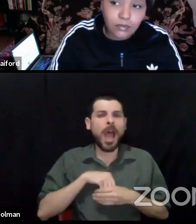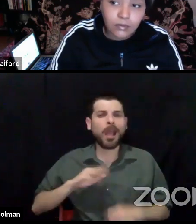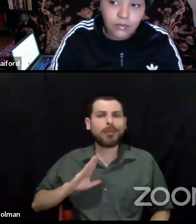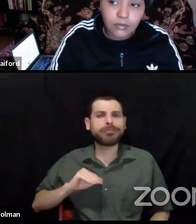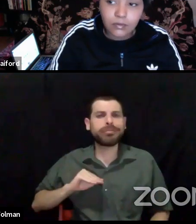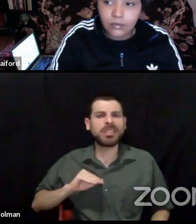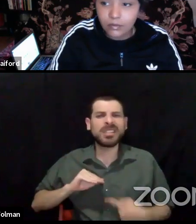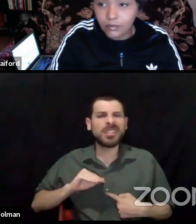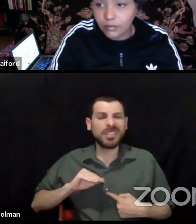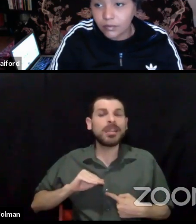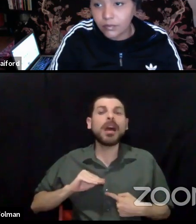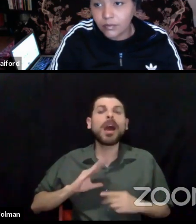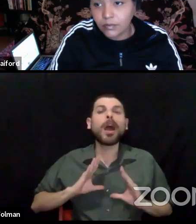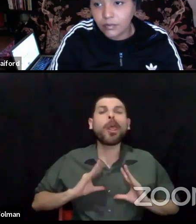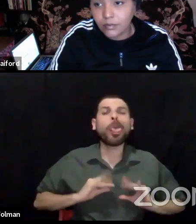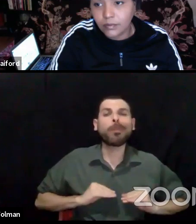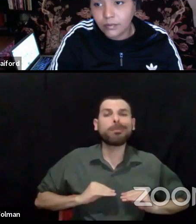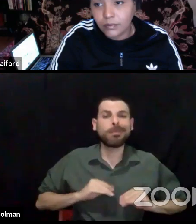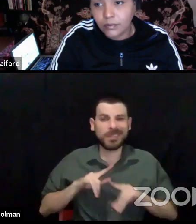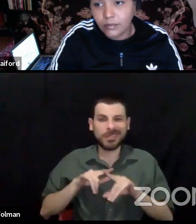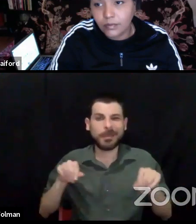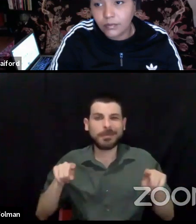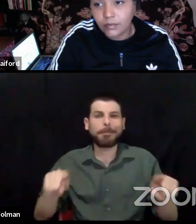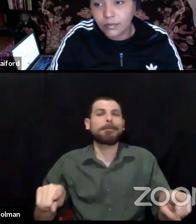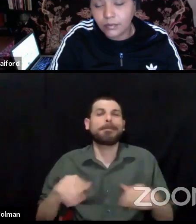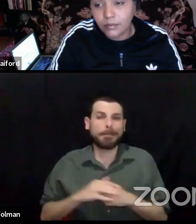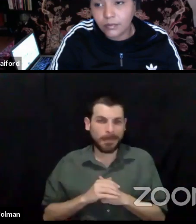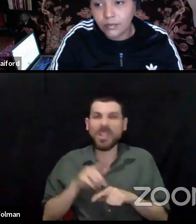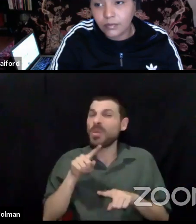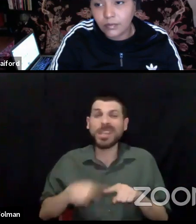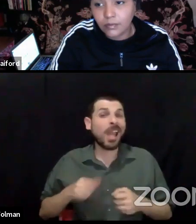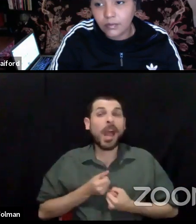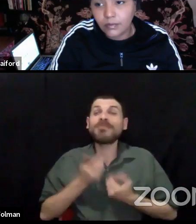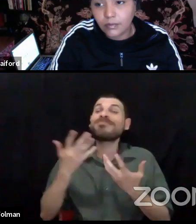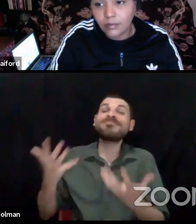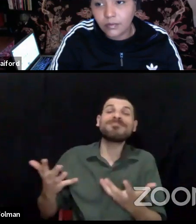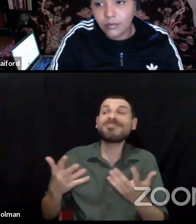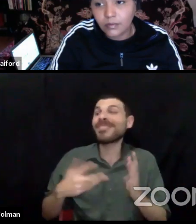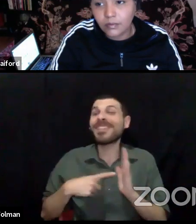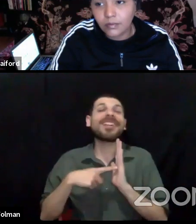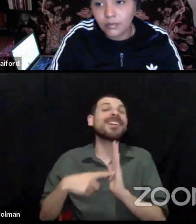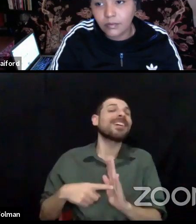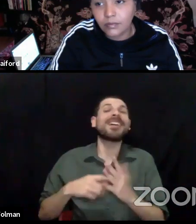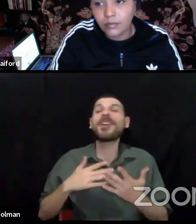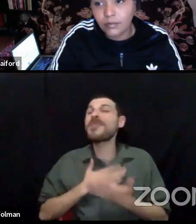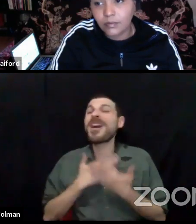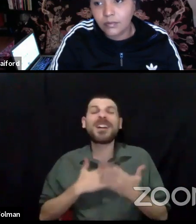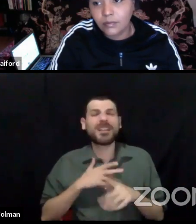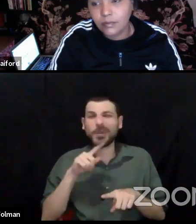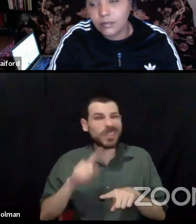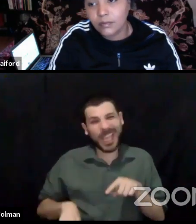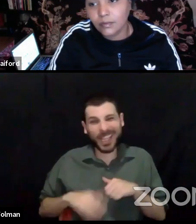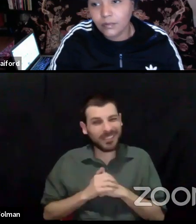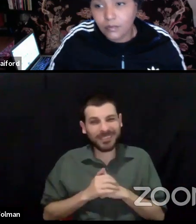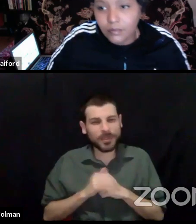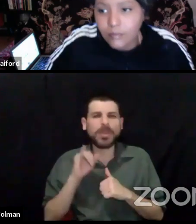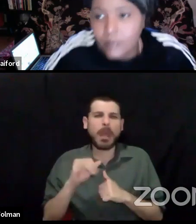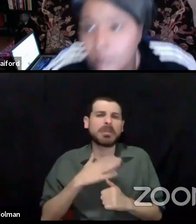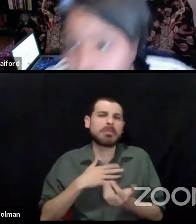spirit and our ability to exhibit well-being. So that's just what I was talking about in the